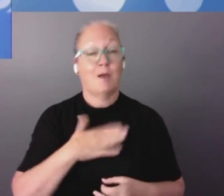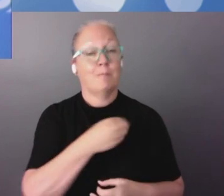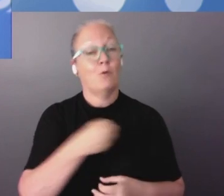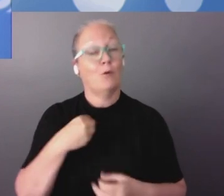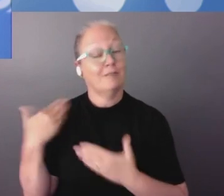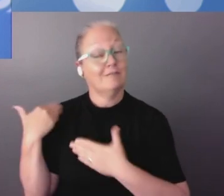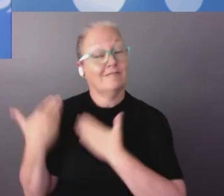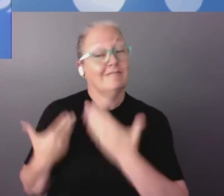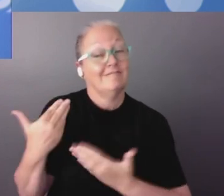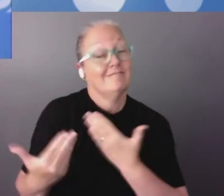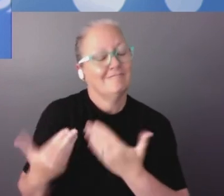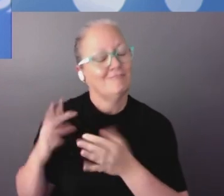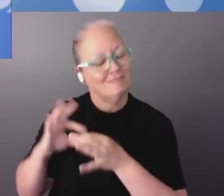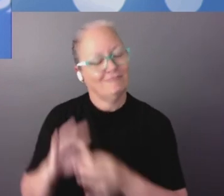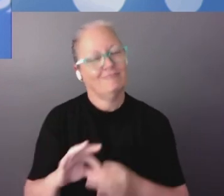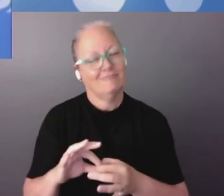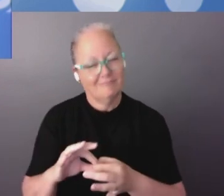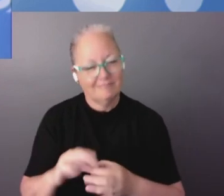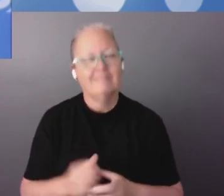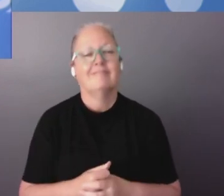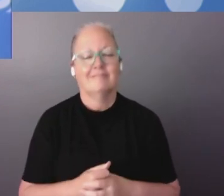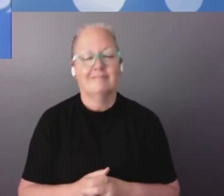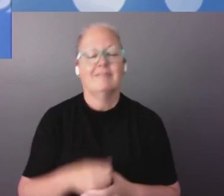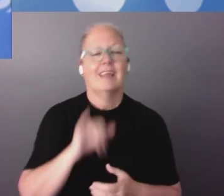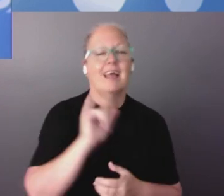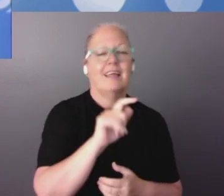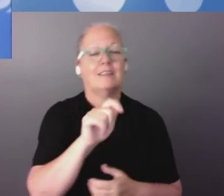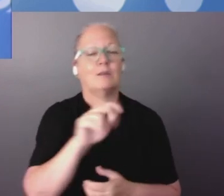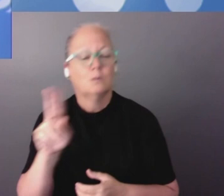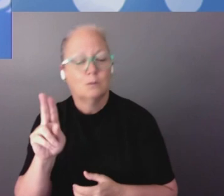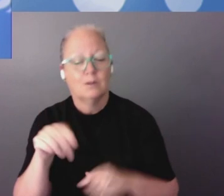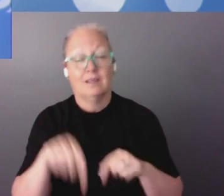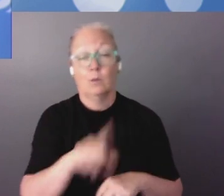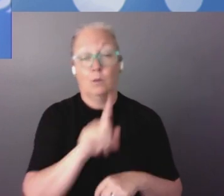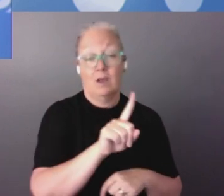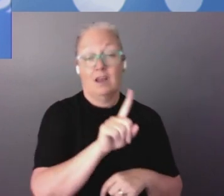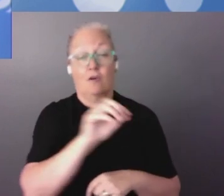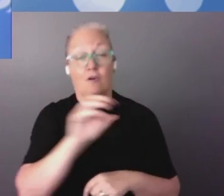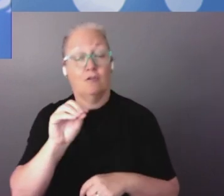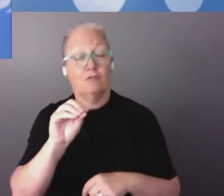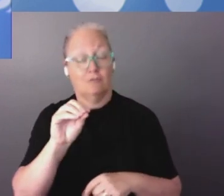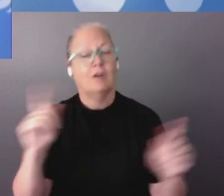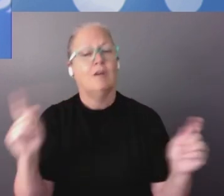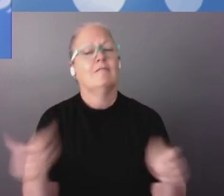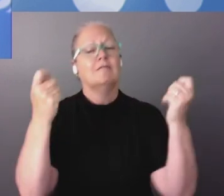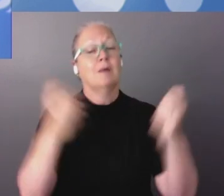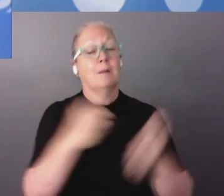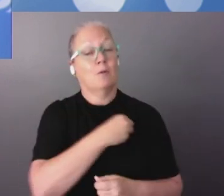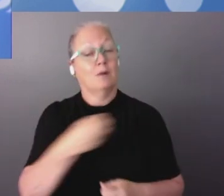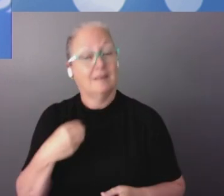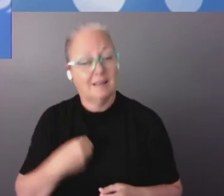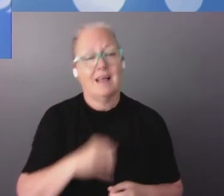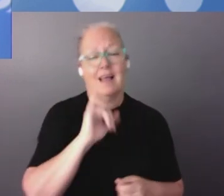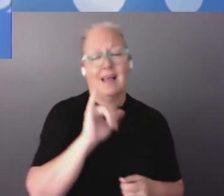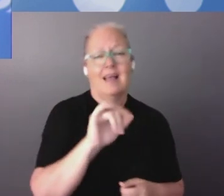special for all of us at ITU because this year marks the 100th anniversary of Poland's ITU